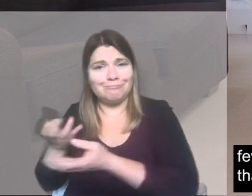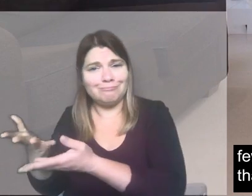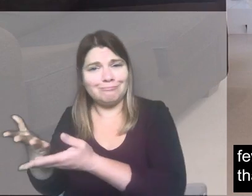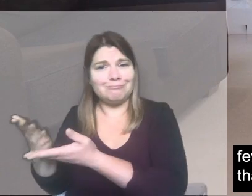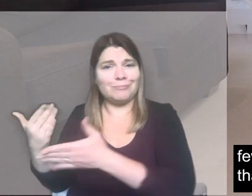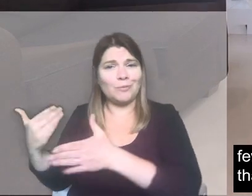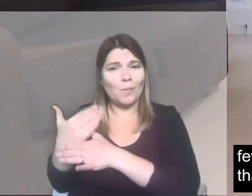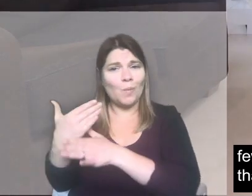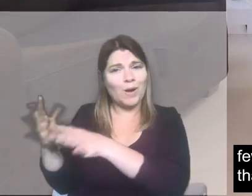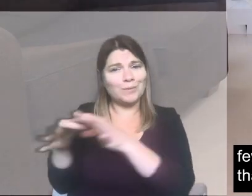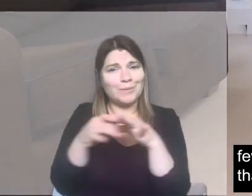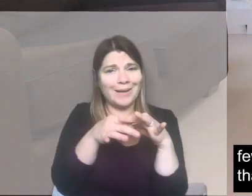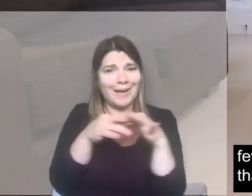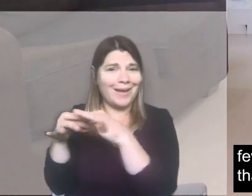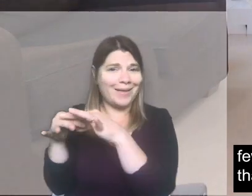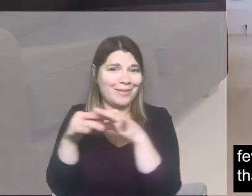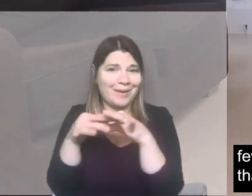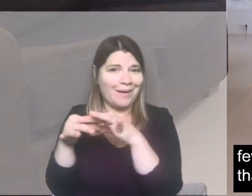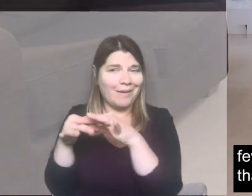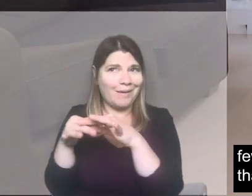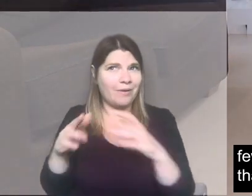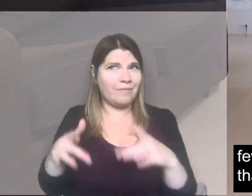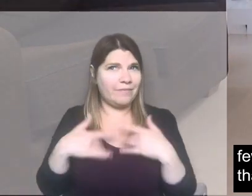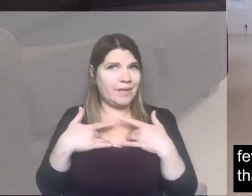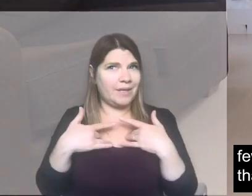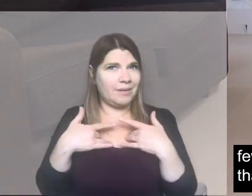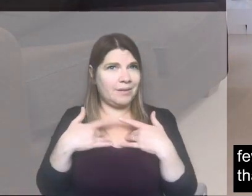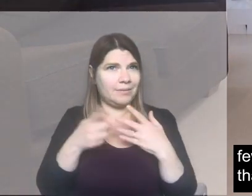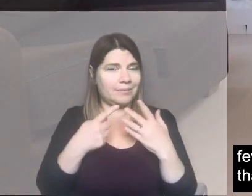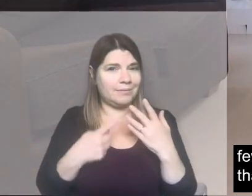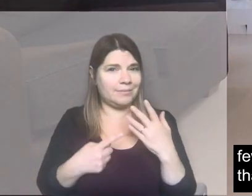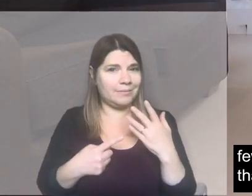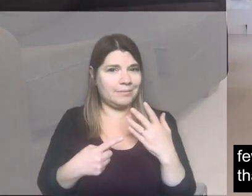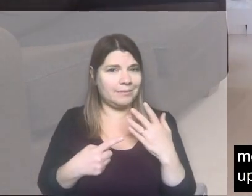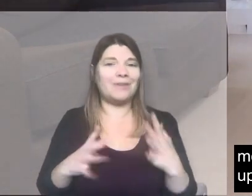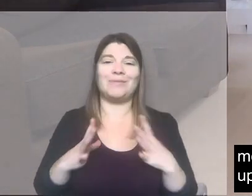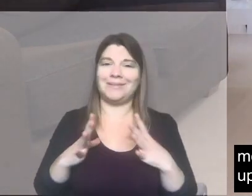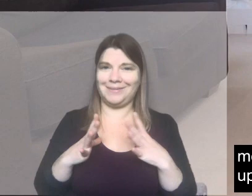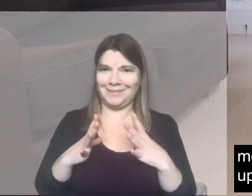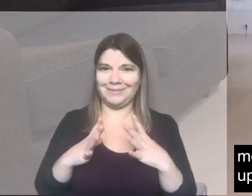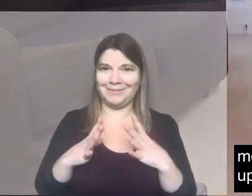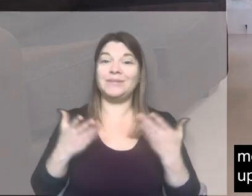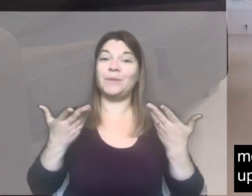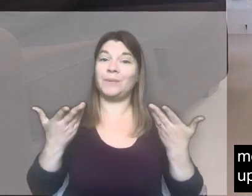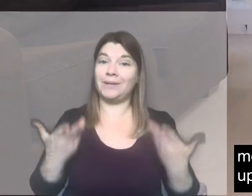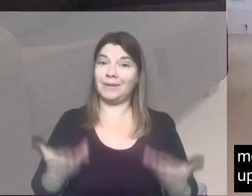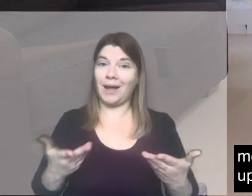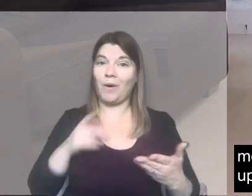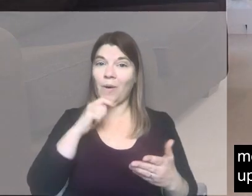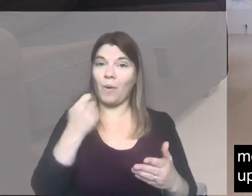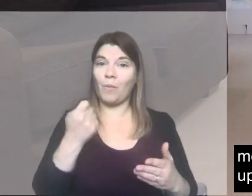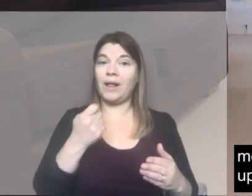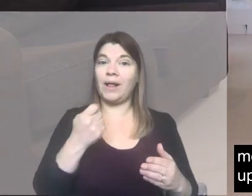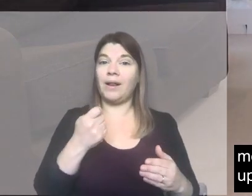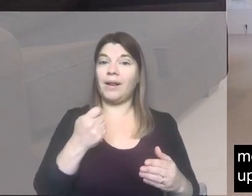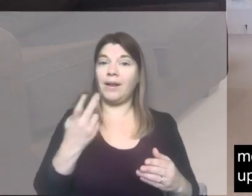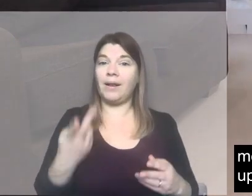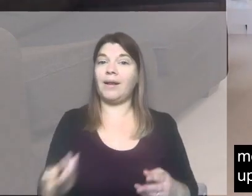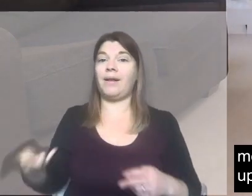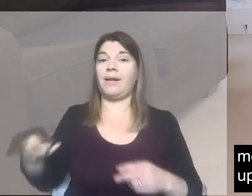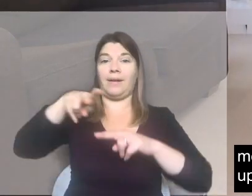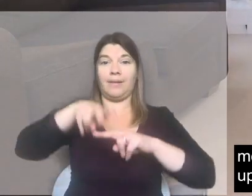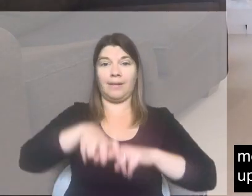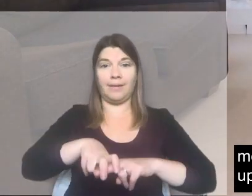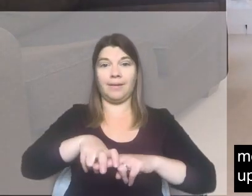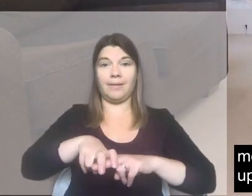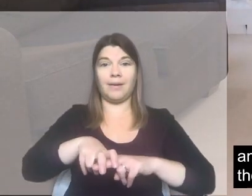a few things to bear in mind. I think that's everything. So I'm just going to move over to my chair now for the warm-up. And